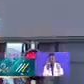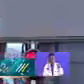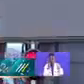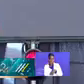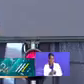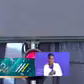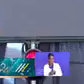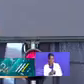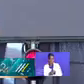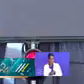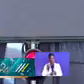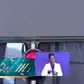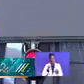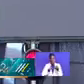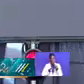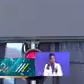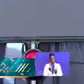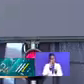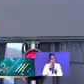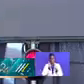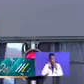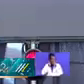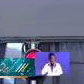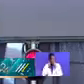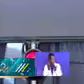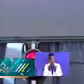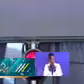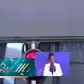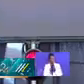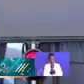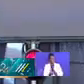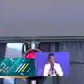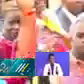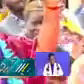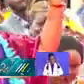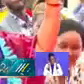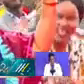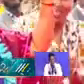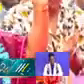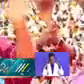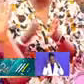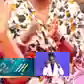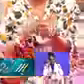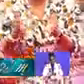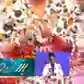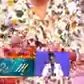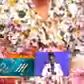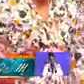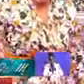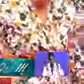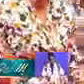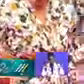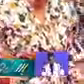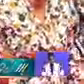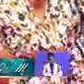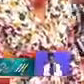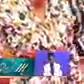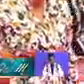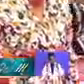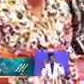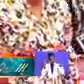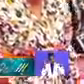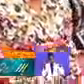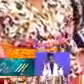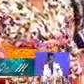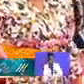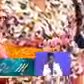our mama the wife of Bishop go ahead let's celebrate her celebrate her for me Hallelujah celebrate